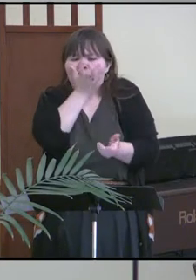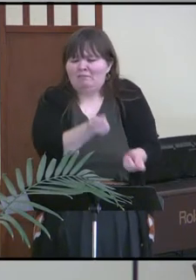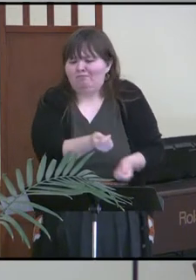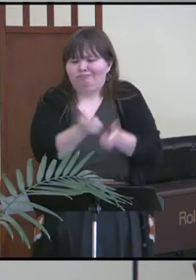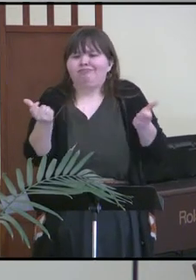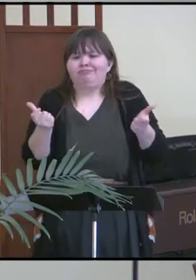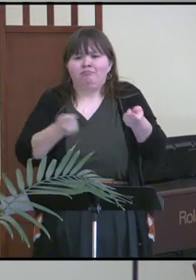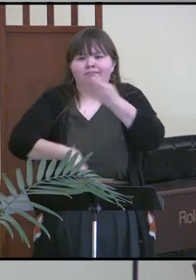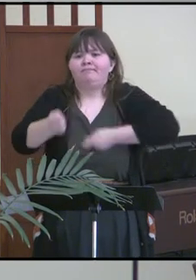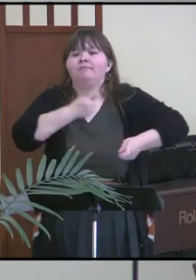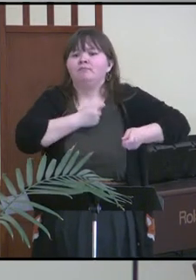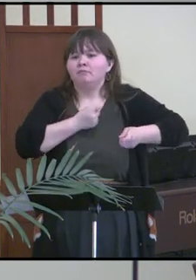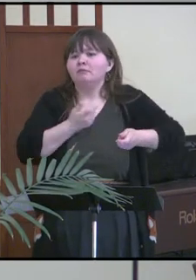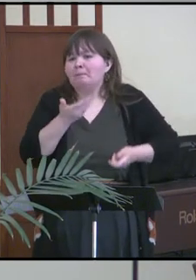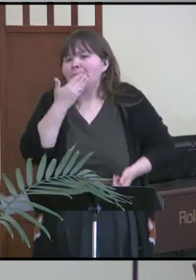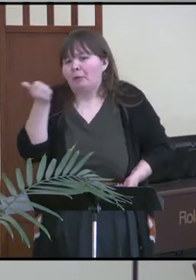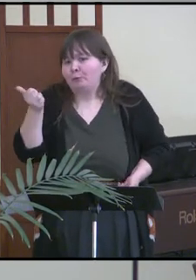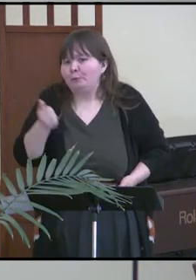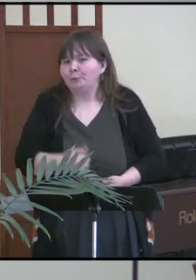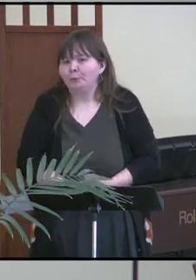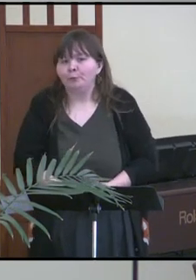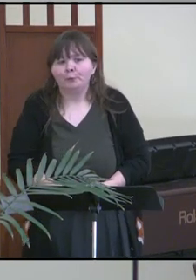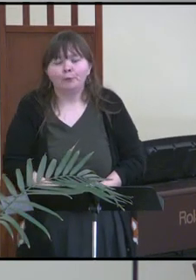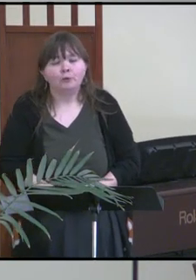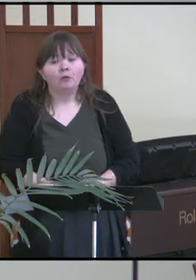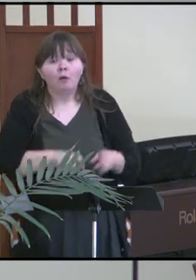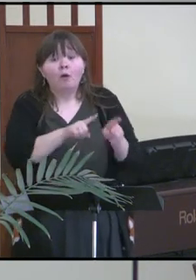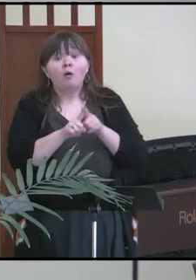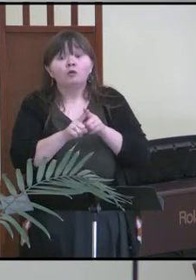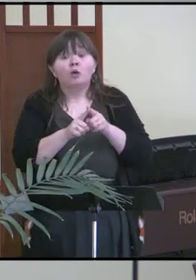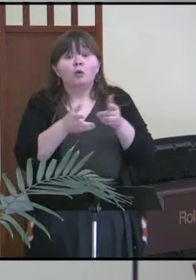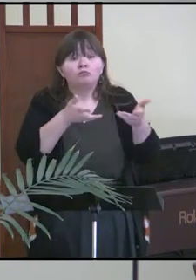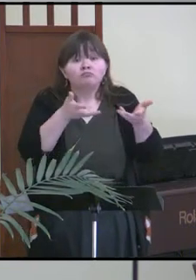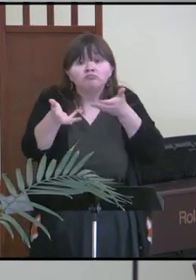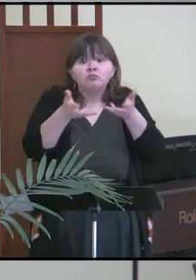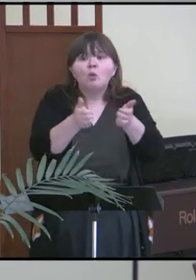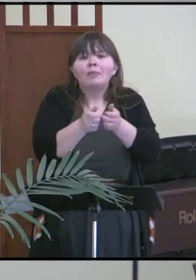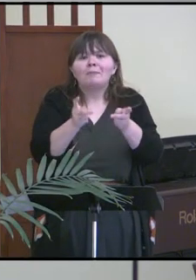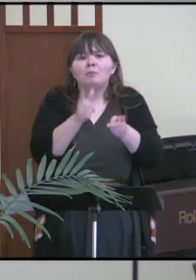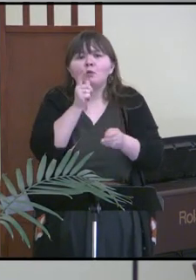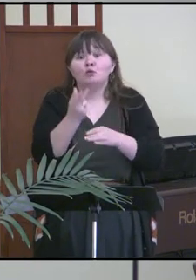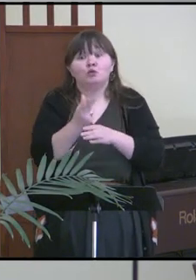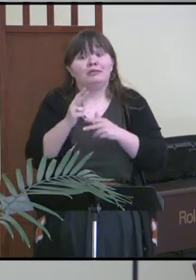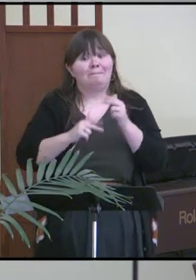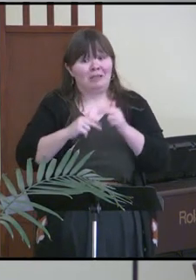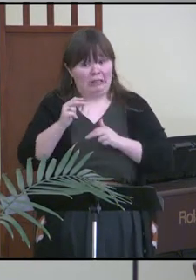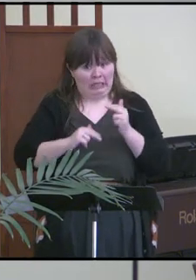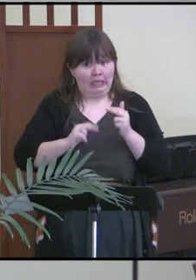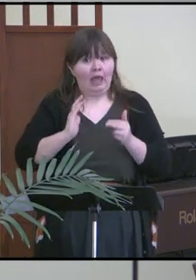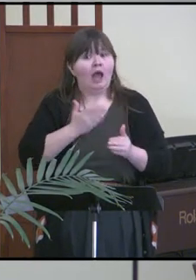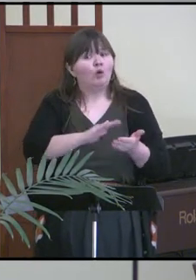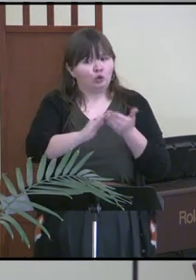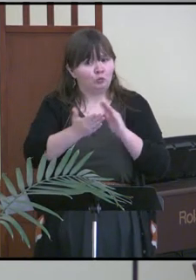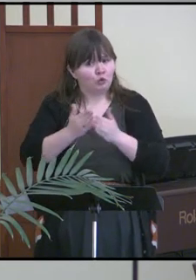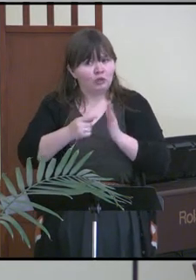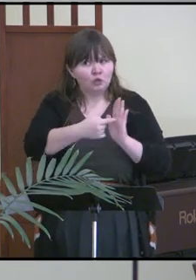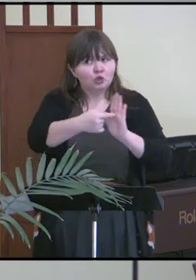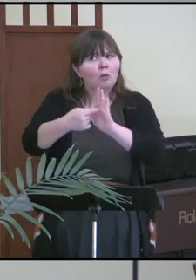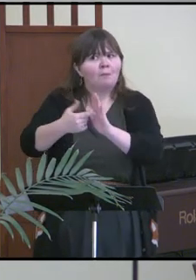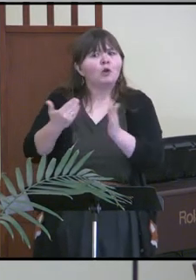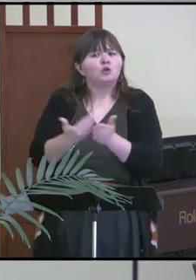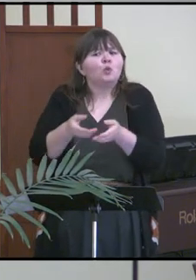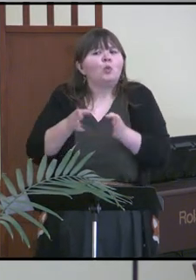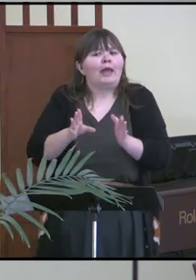their lawns. We also wanted to engage with our building users and our community to show them a new way to